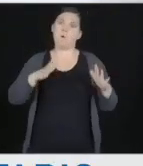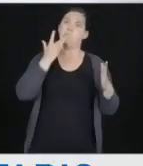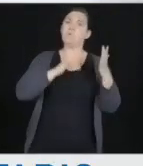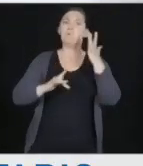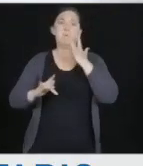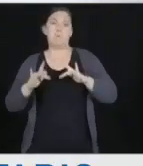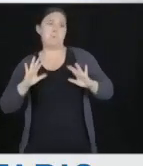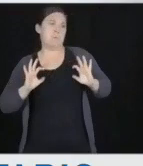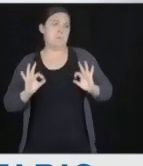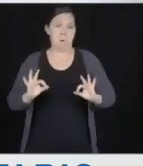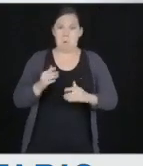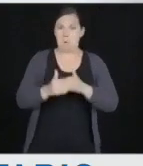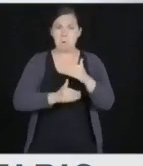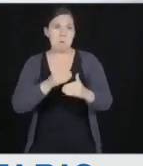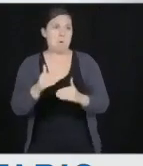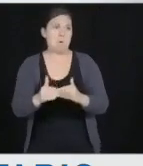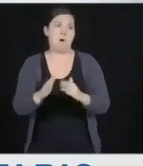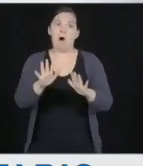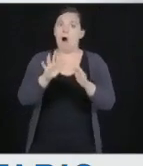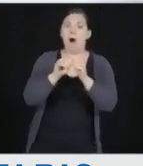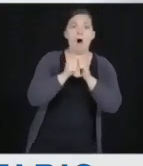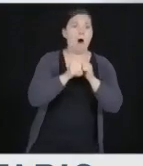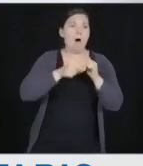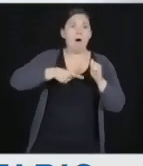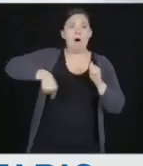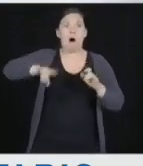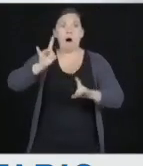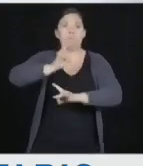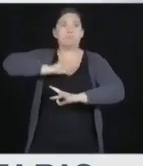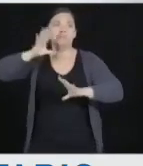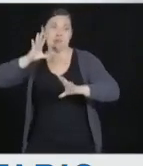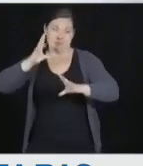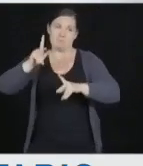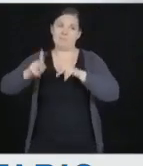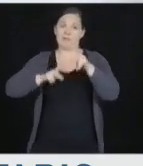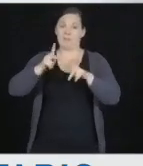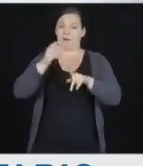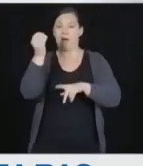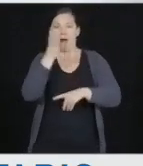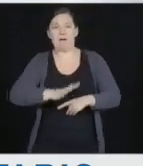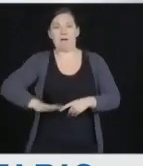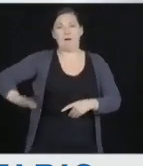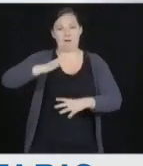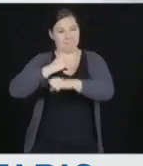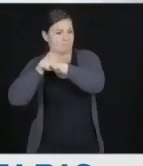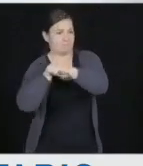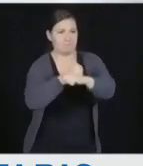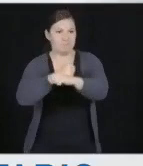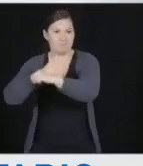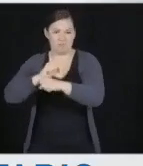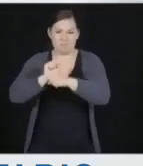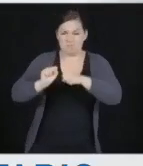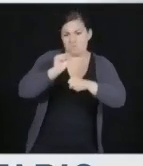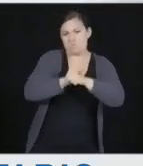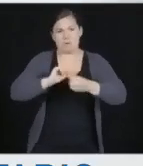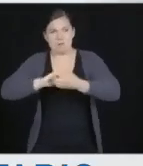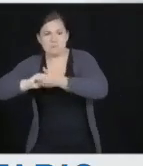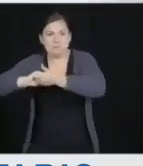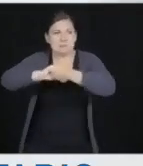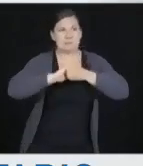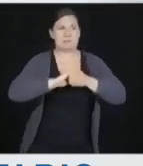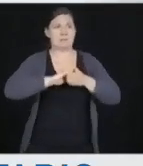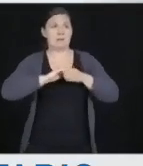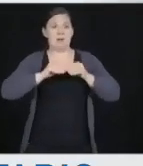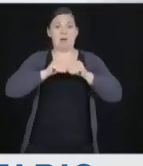post-secondary institutions. That is why, based on the advice from the Chief Medical Officer of Health and the Public Health Measures